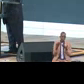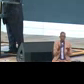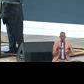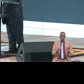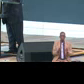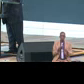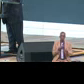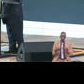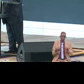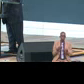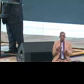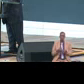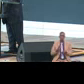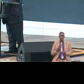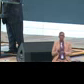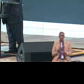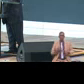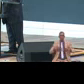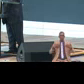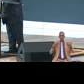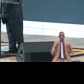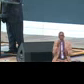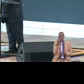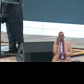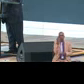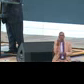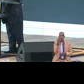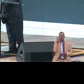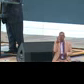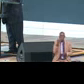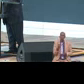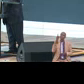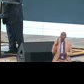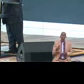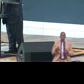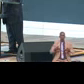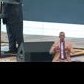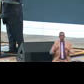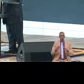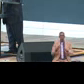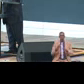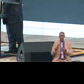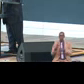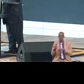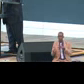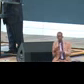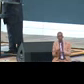lives, any suffering in our lives, any kind of